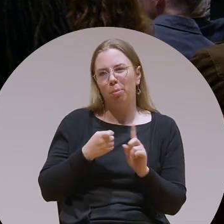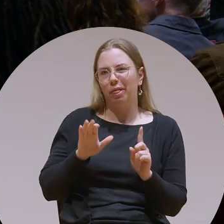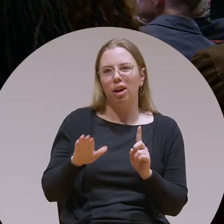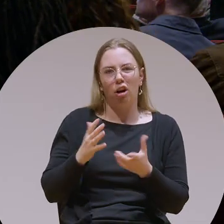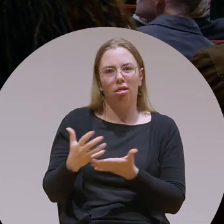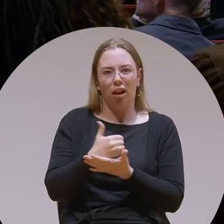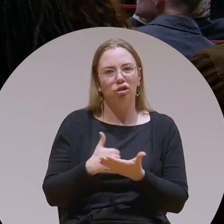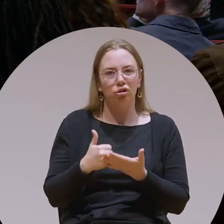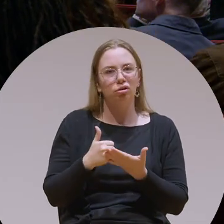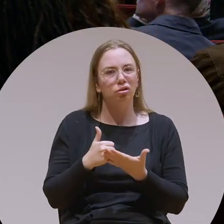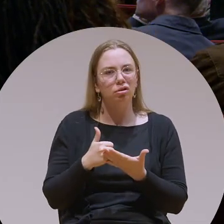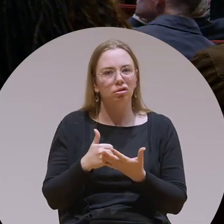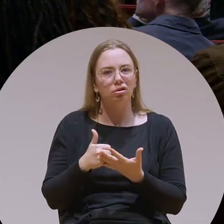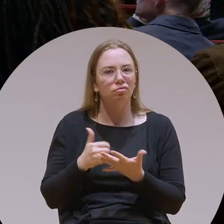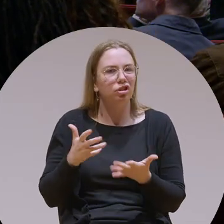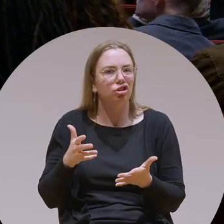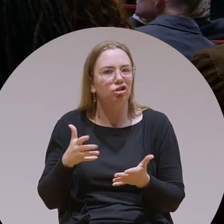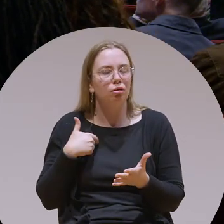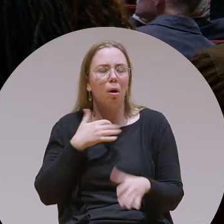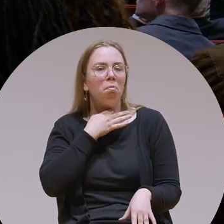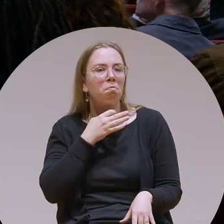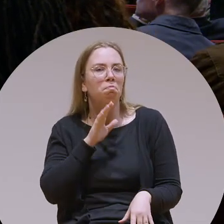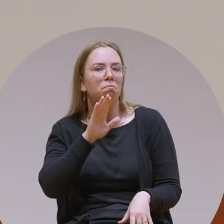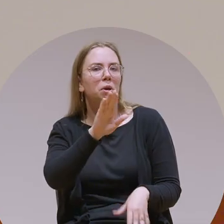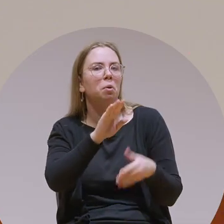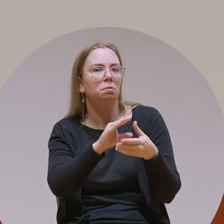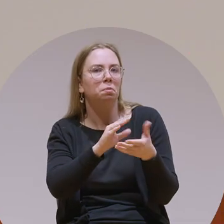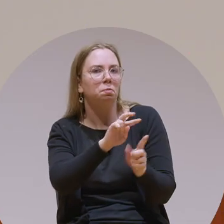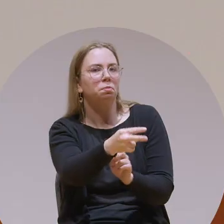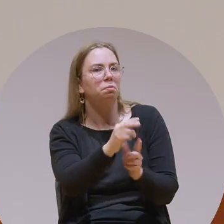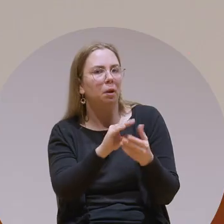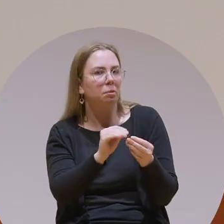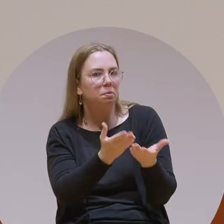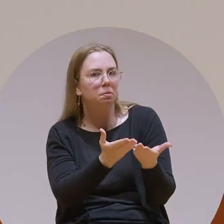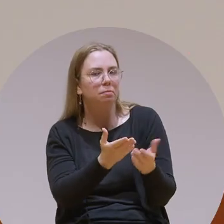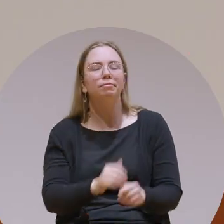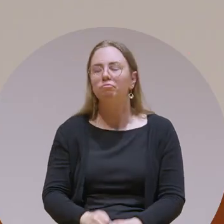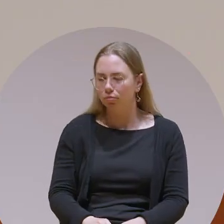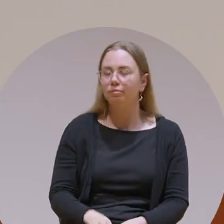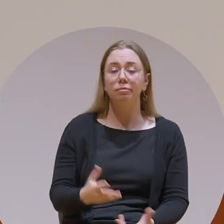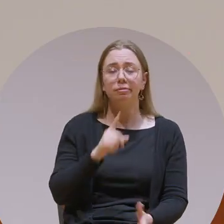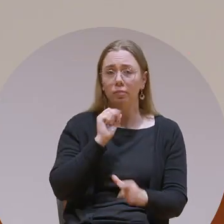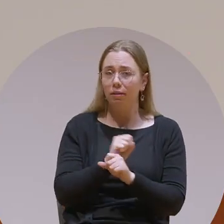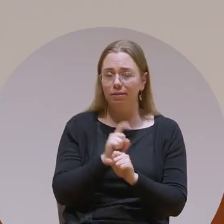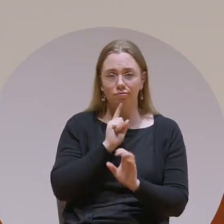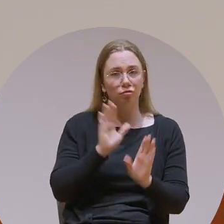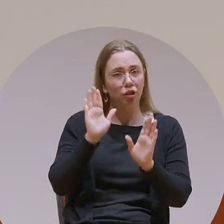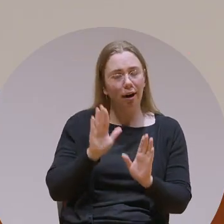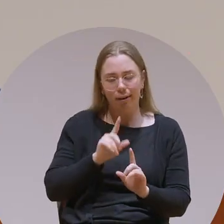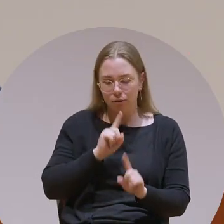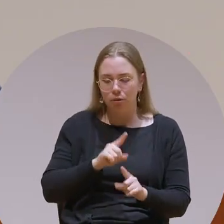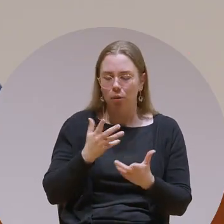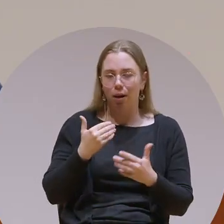I'm interested in what you have to say about that. Well, I actually have a very good answer. I have a wonderful